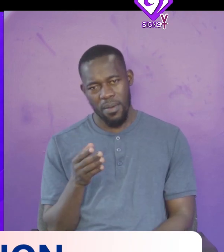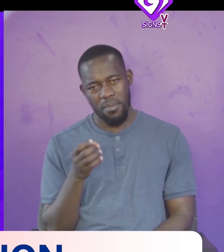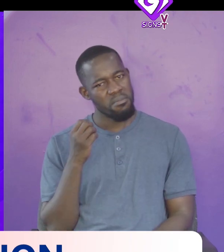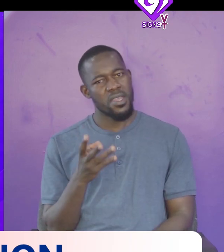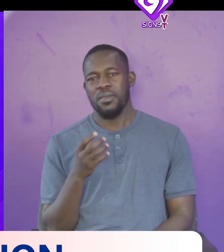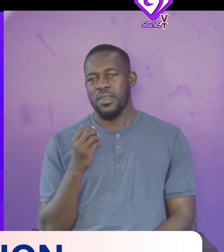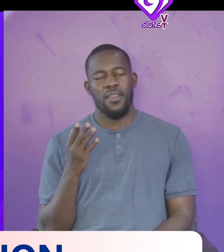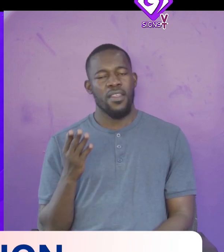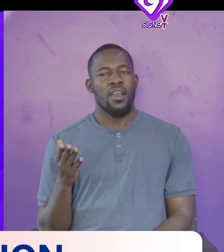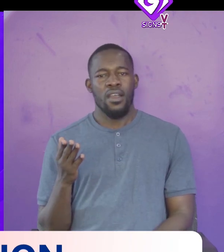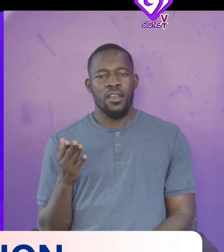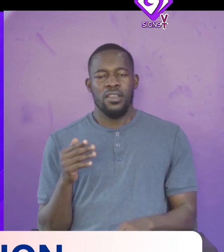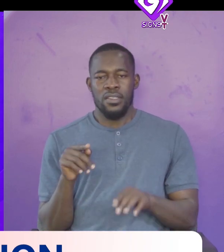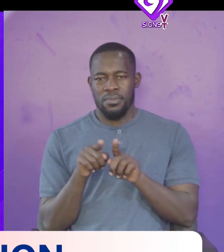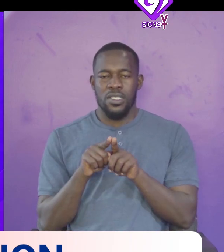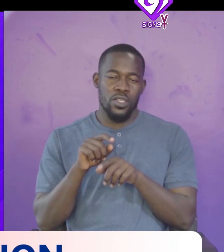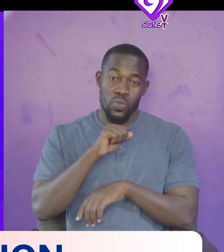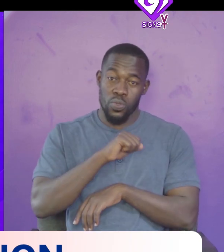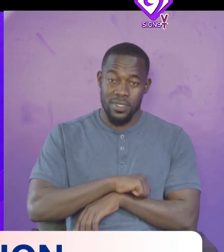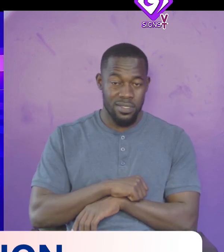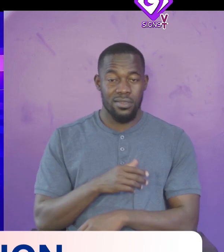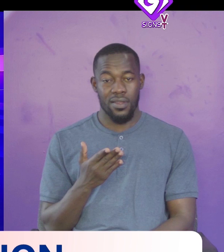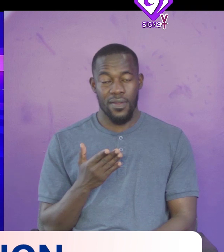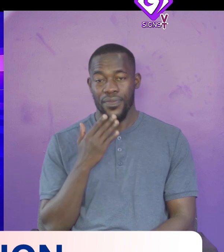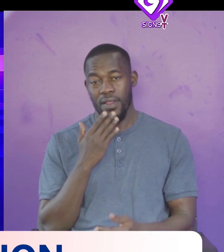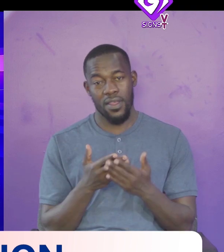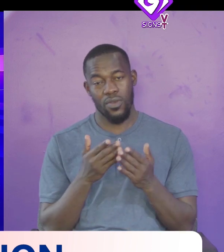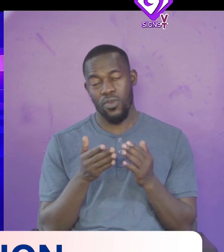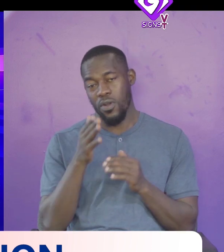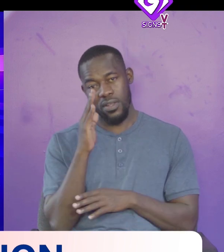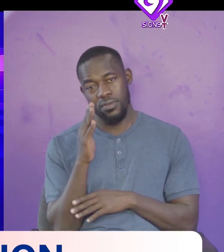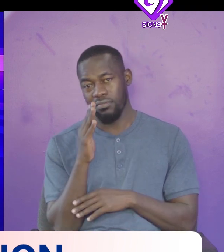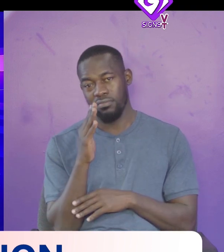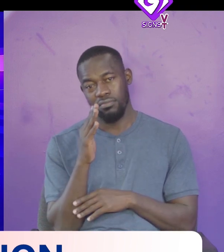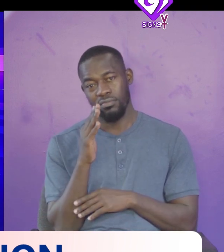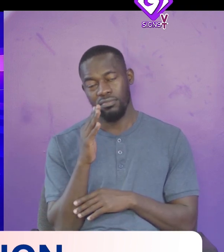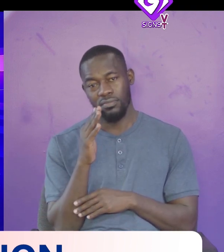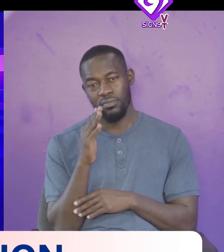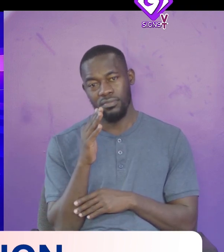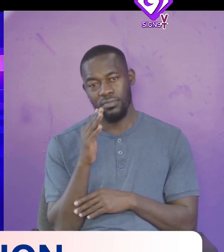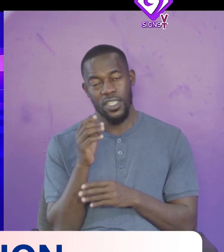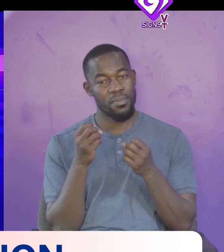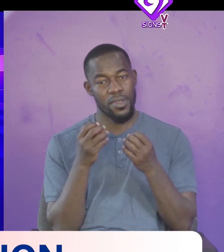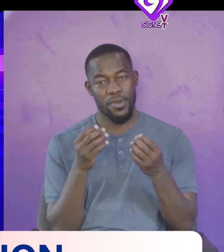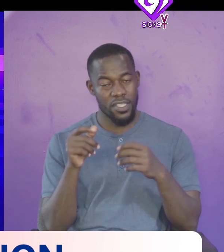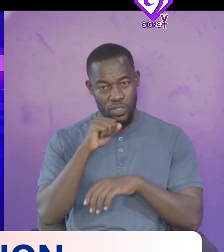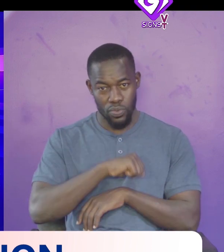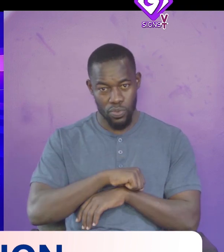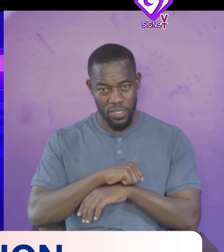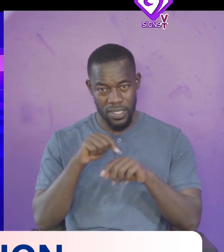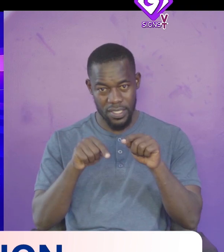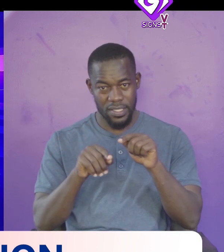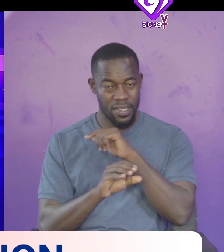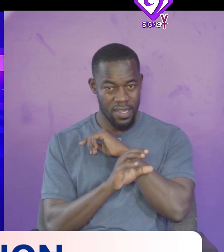mean, the schools also. Thank God people went through audit and we found that schools that exist in this country, which also act